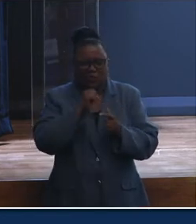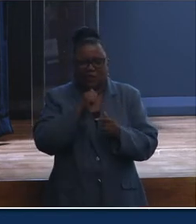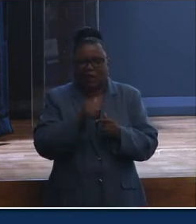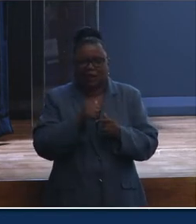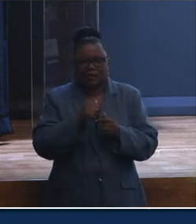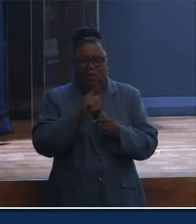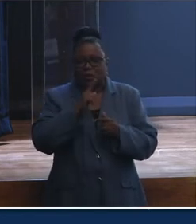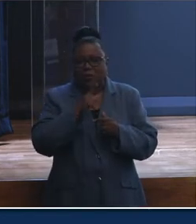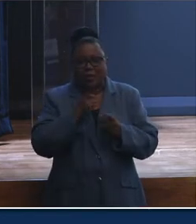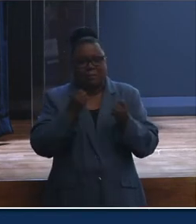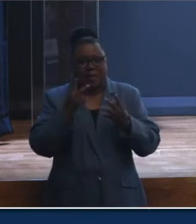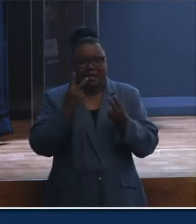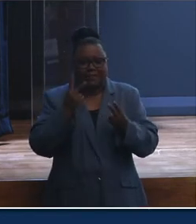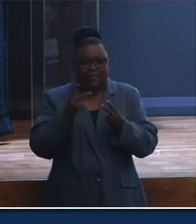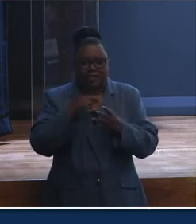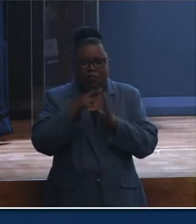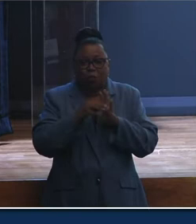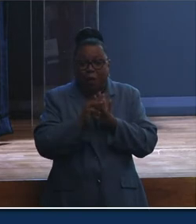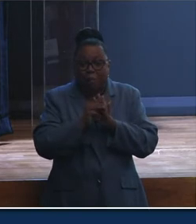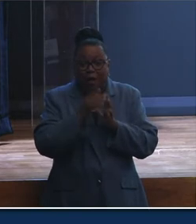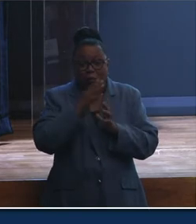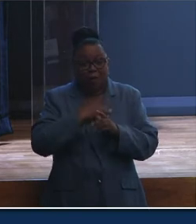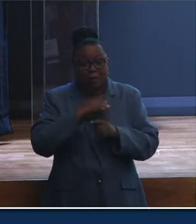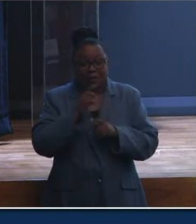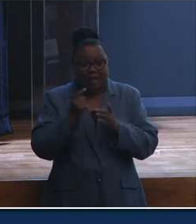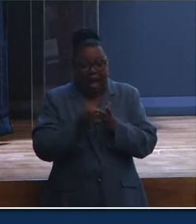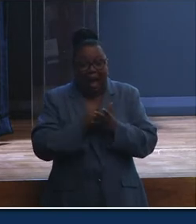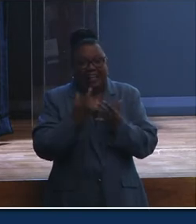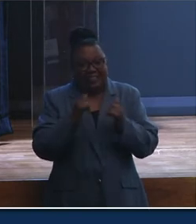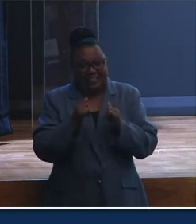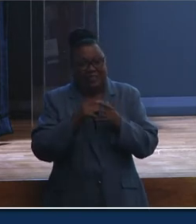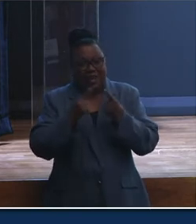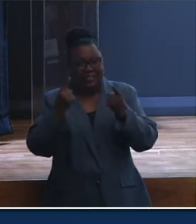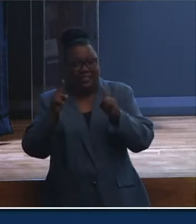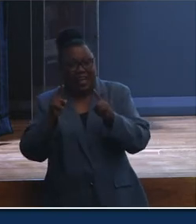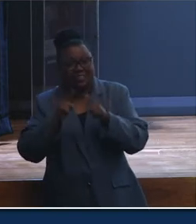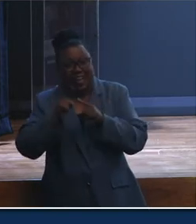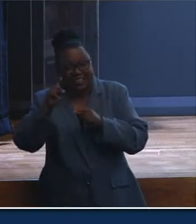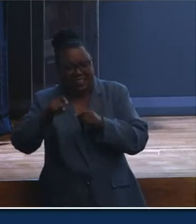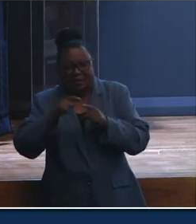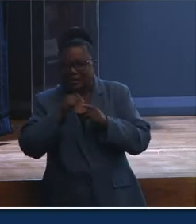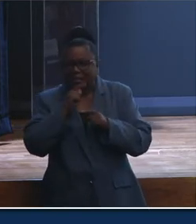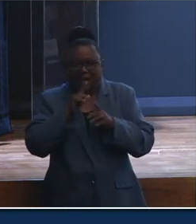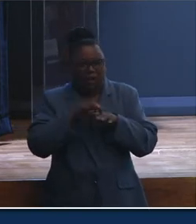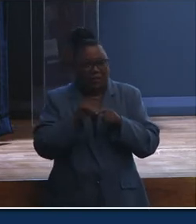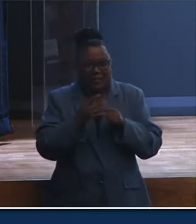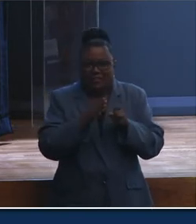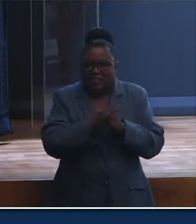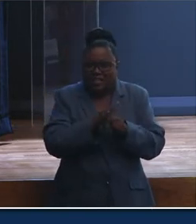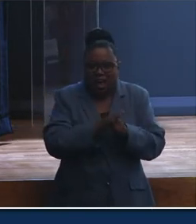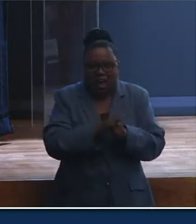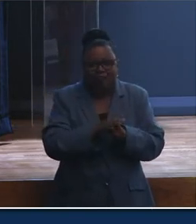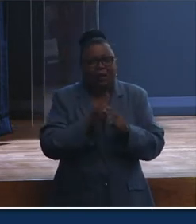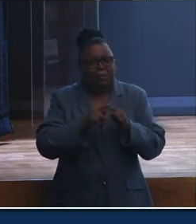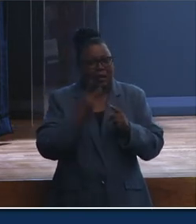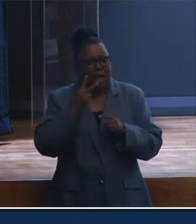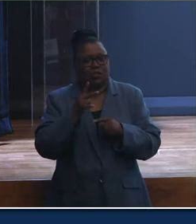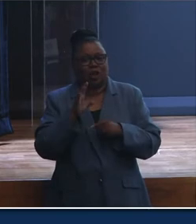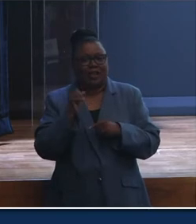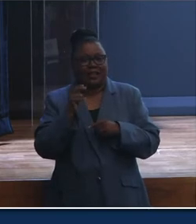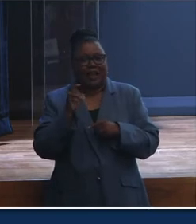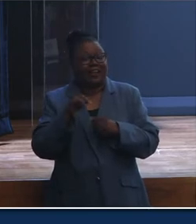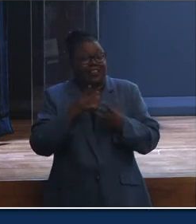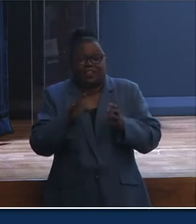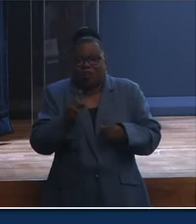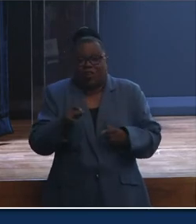wasn't really many visible role models. Women's hockey still isn't as accessible as it needs to be. It's not on TV enough. But I saw Cammie, and